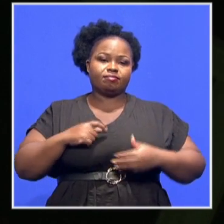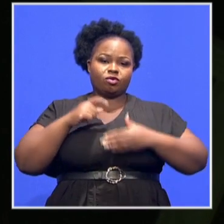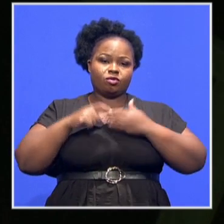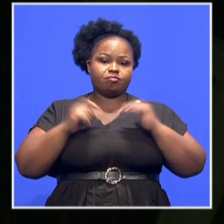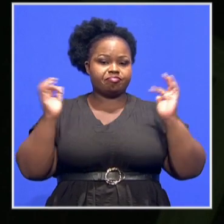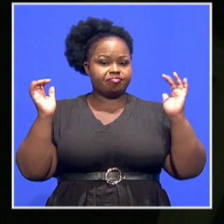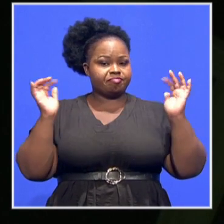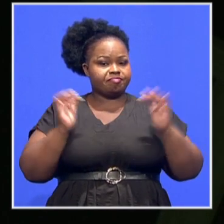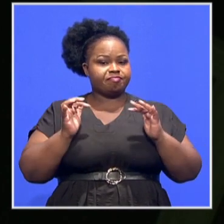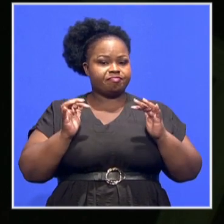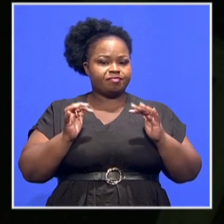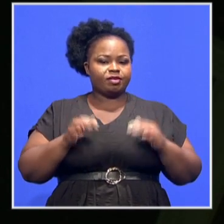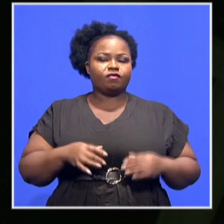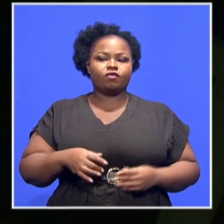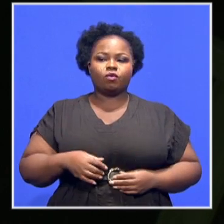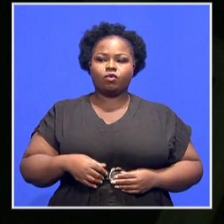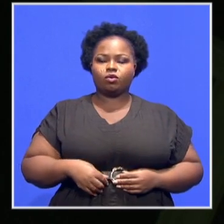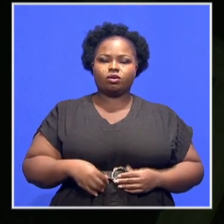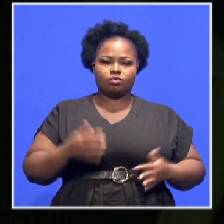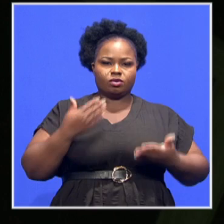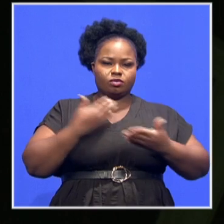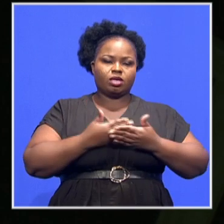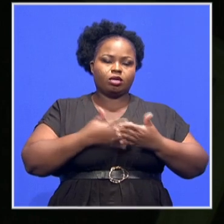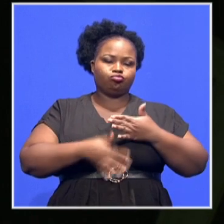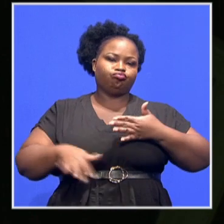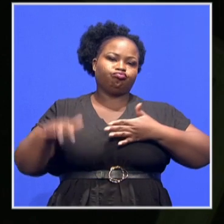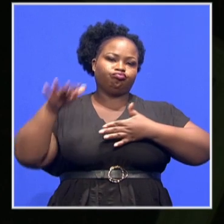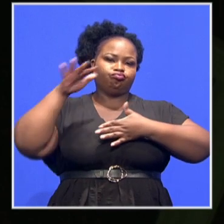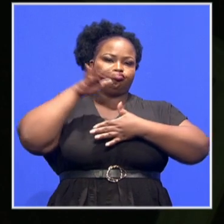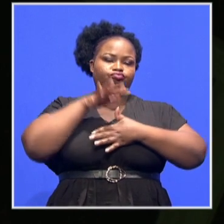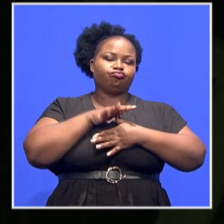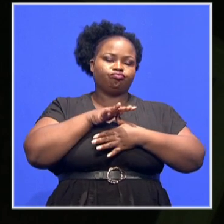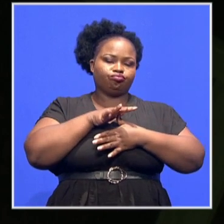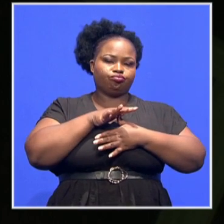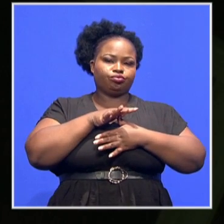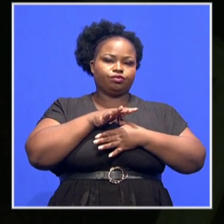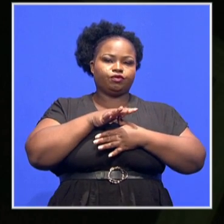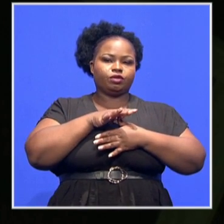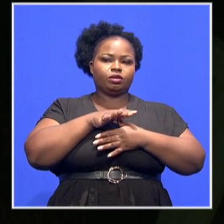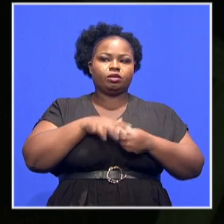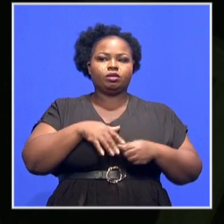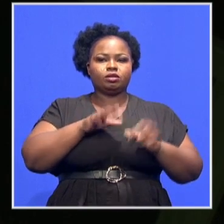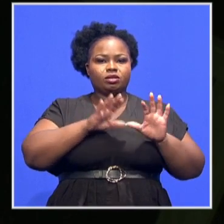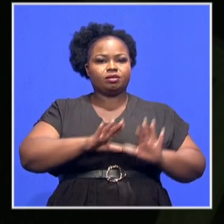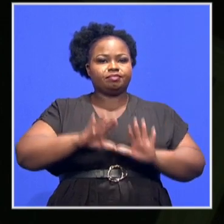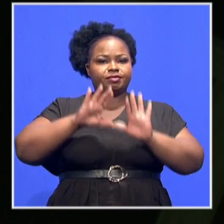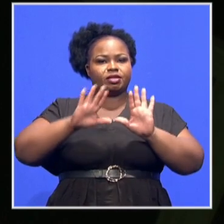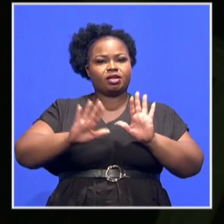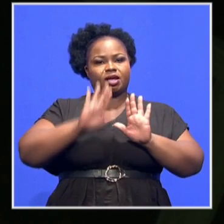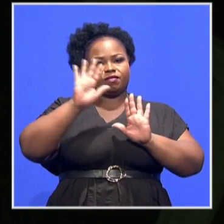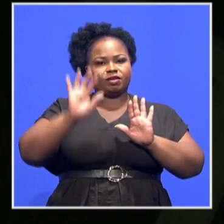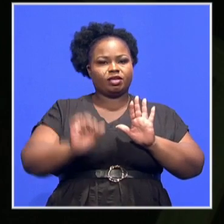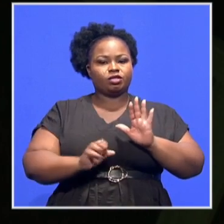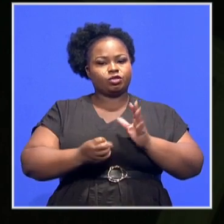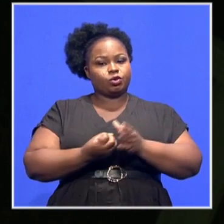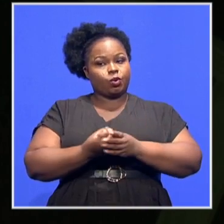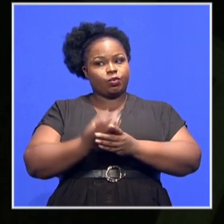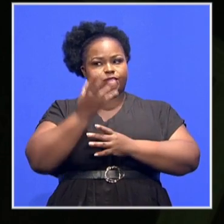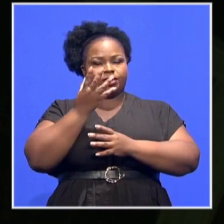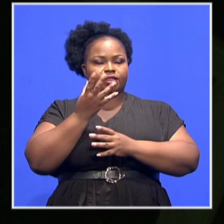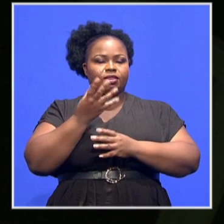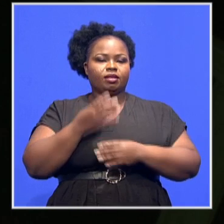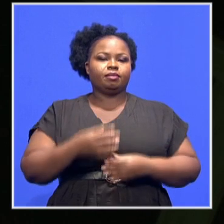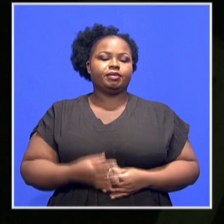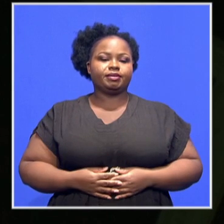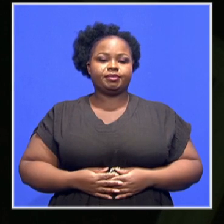mining industry firmly at the forefront of our beloved continent's growth. And it is with